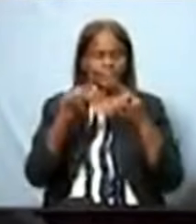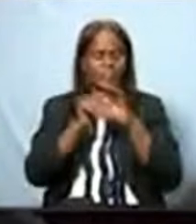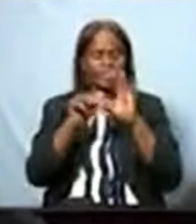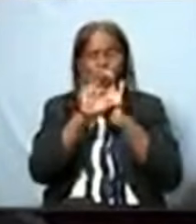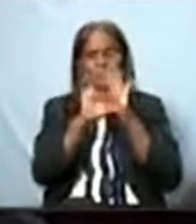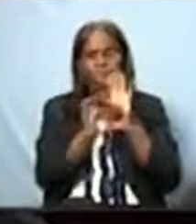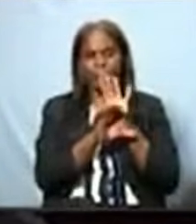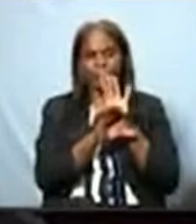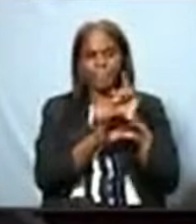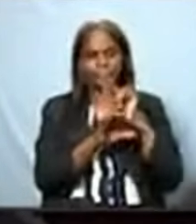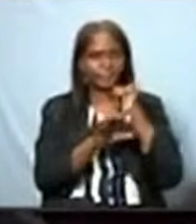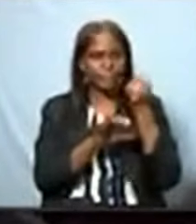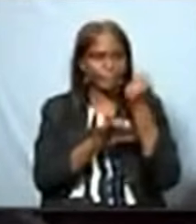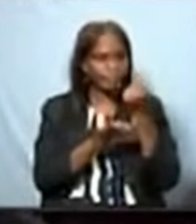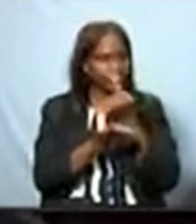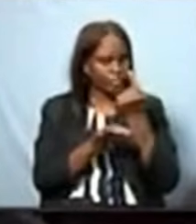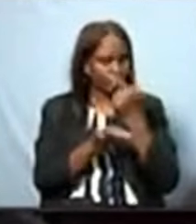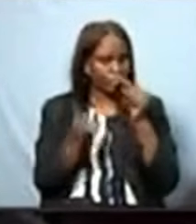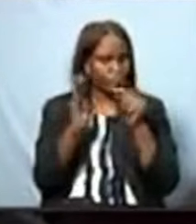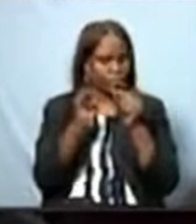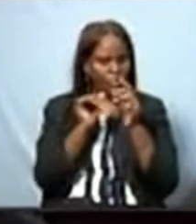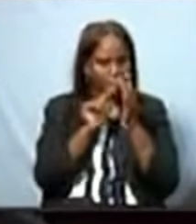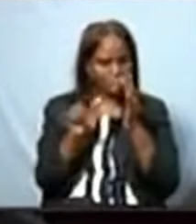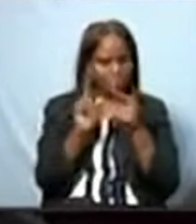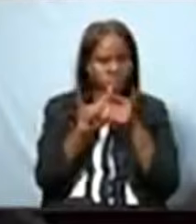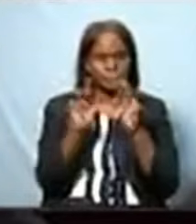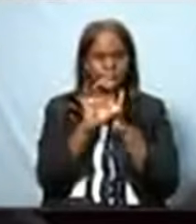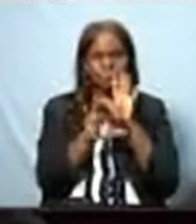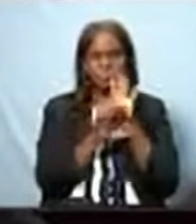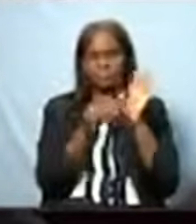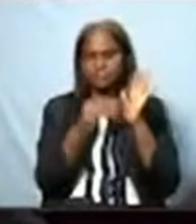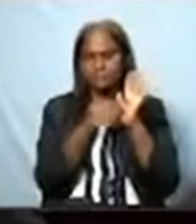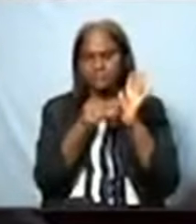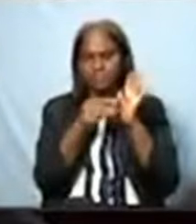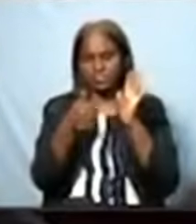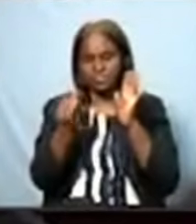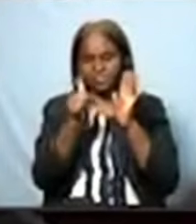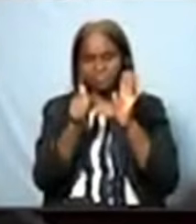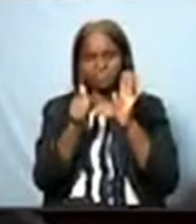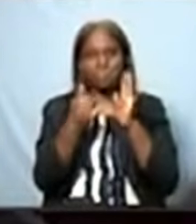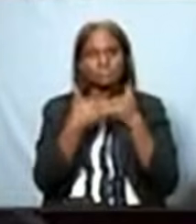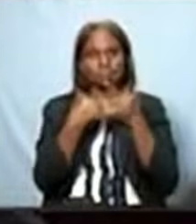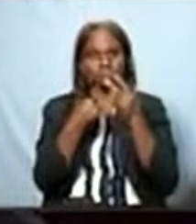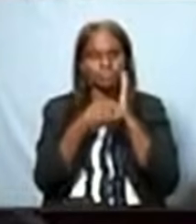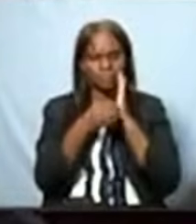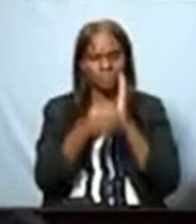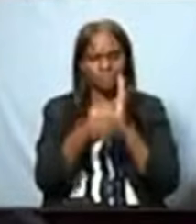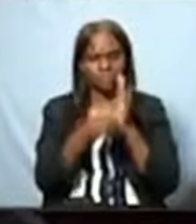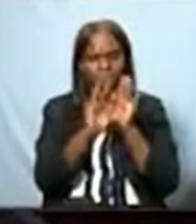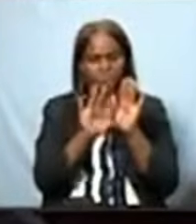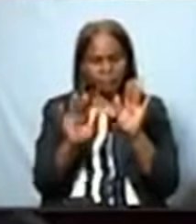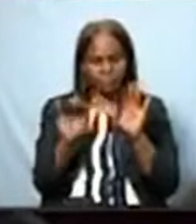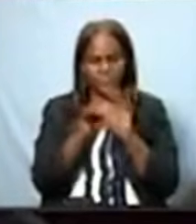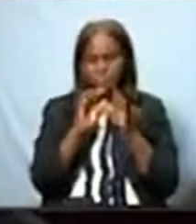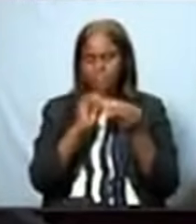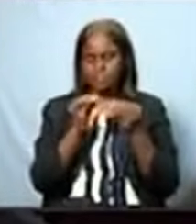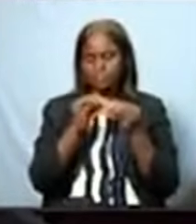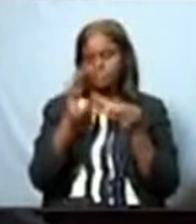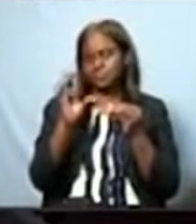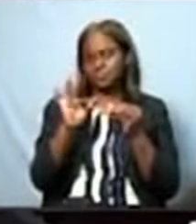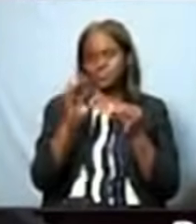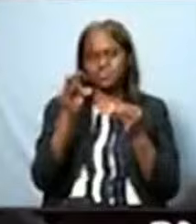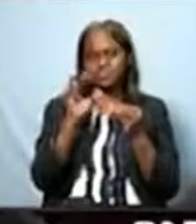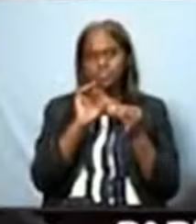Constitution. This is not an ordinary bill, but the Constitution in itself has laid down in Article 79